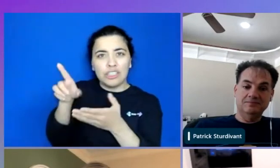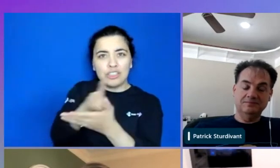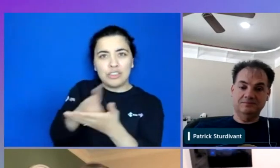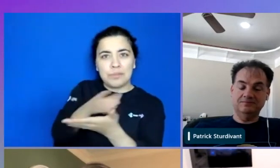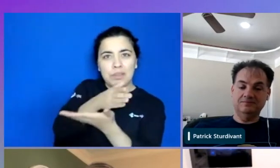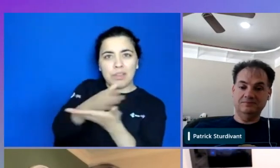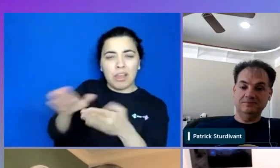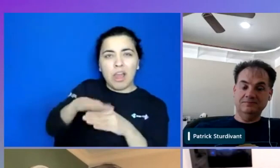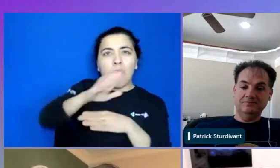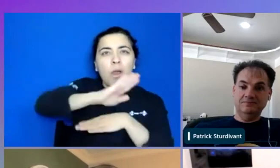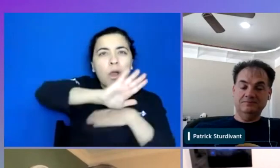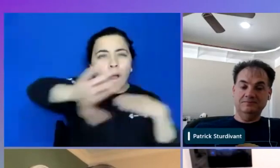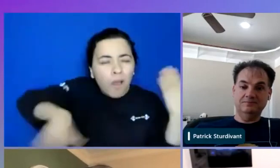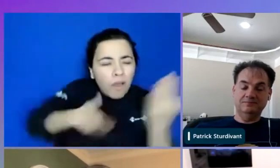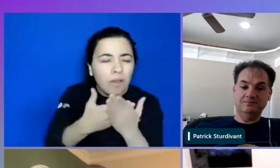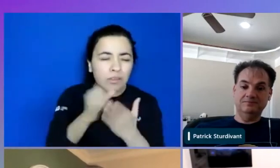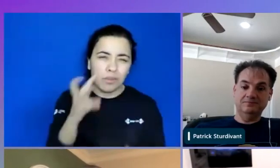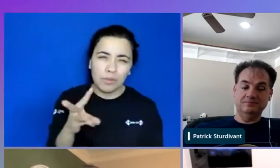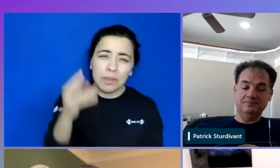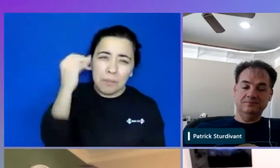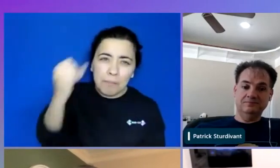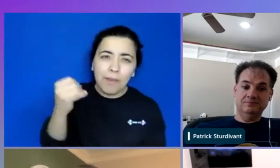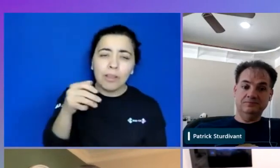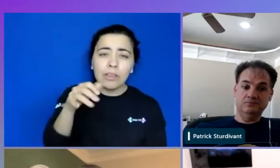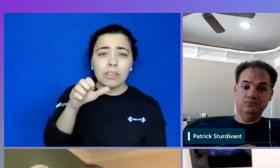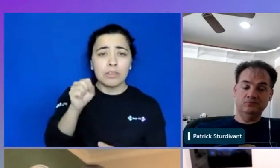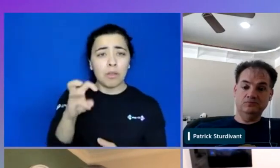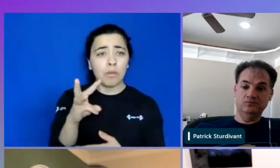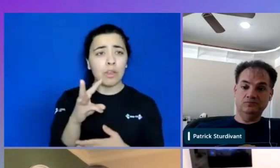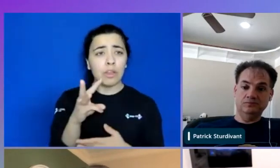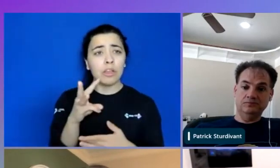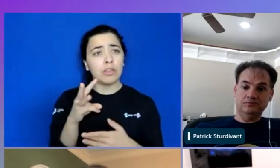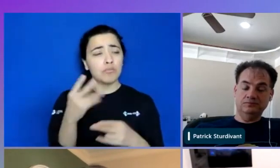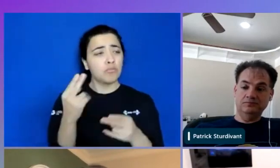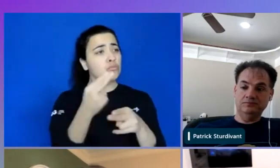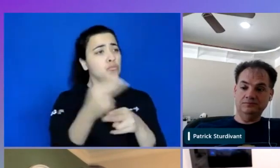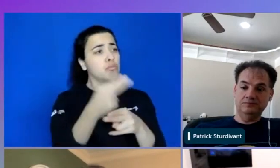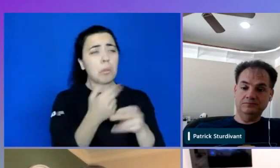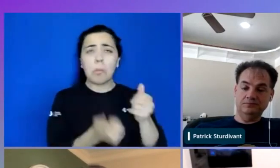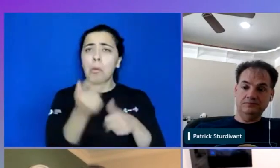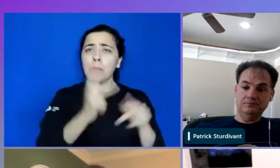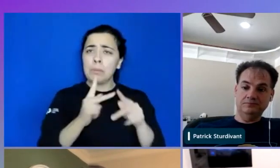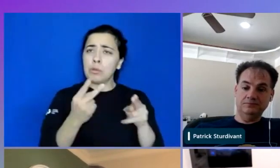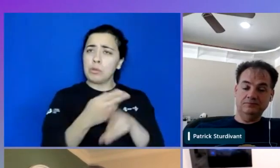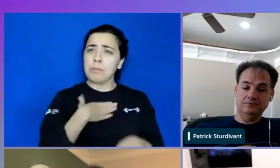all software. So some software will be very usable to most users.